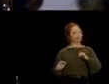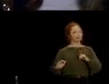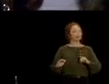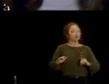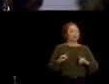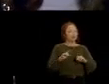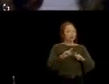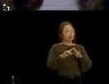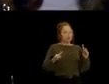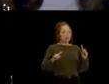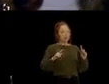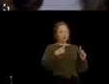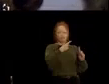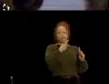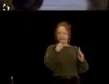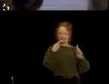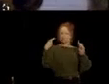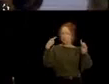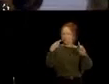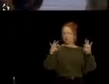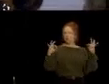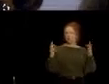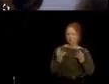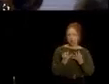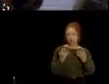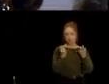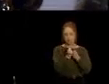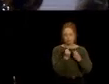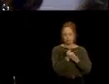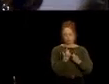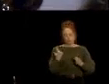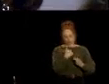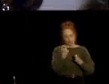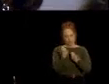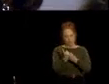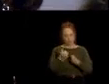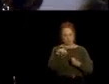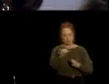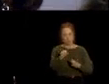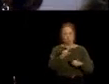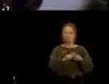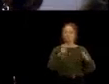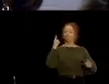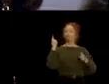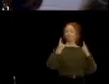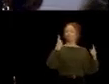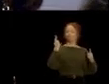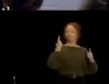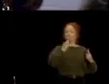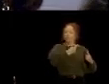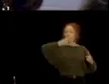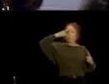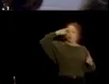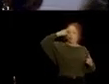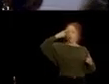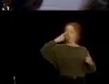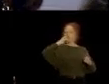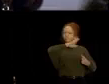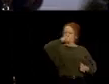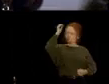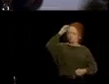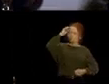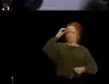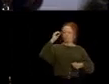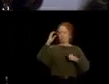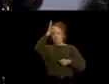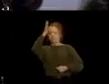very supportive family. We are supportive too. But I'm wondering, what do you think parents could do when their